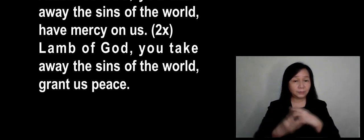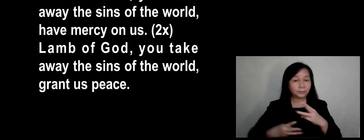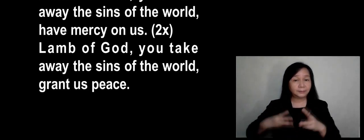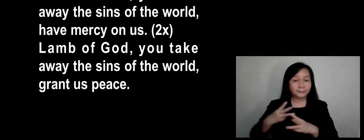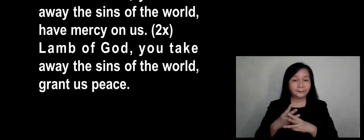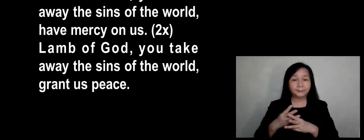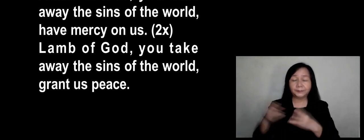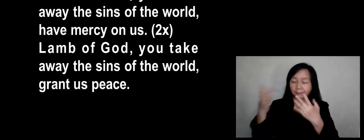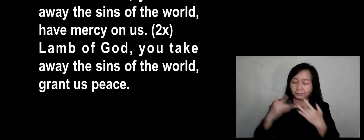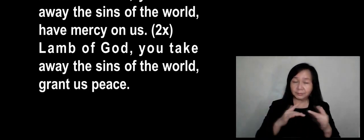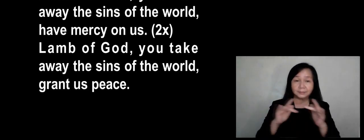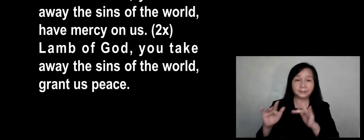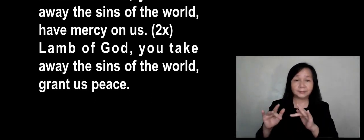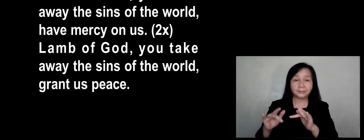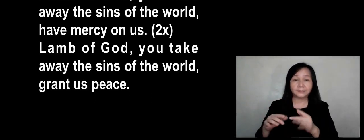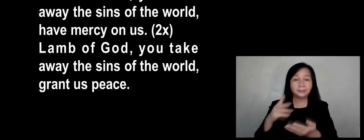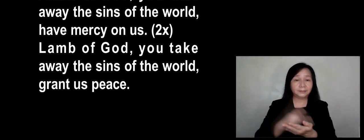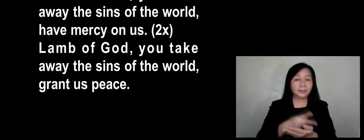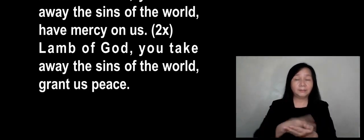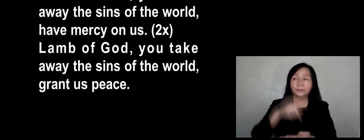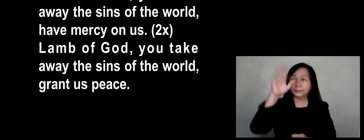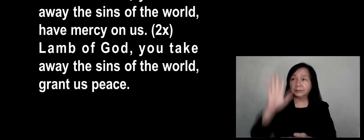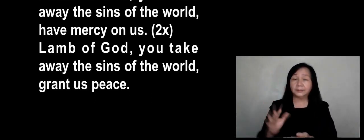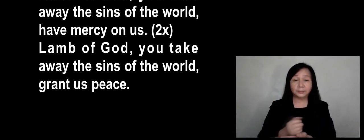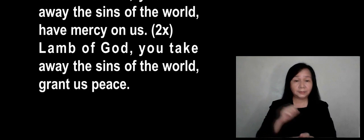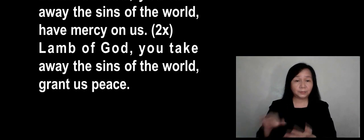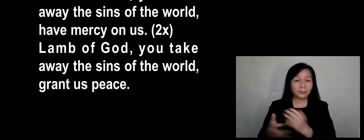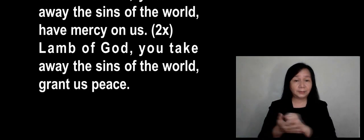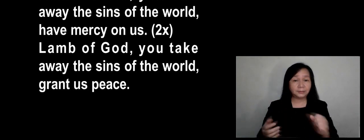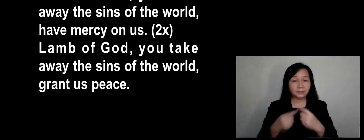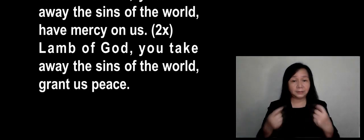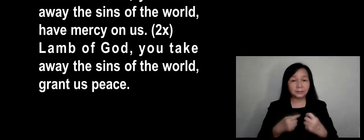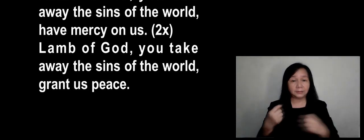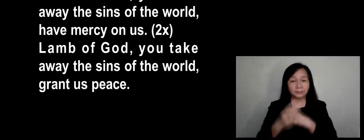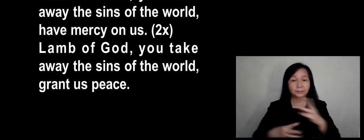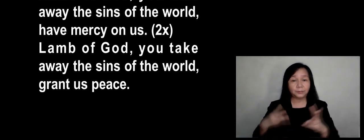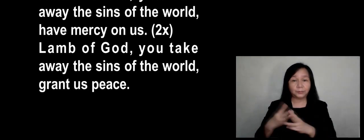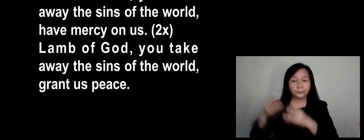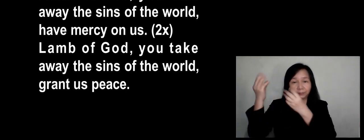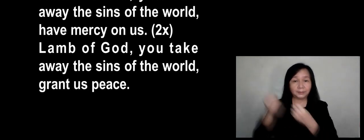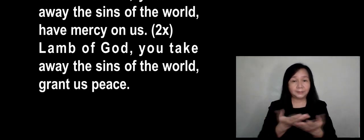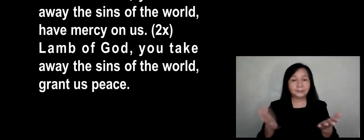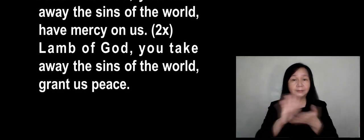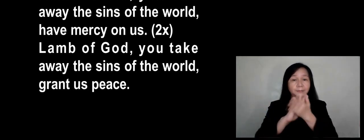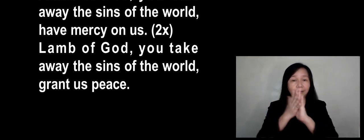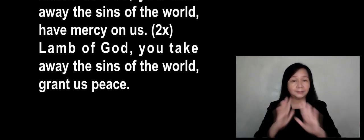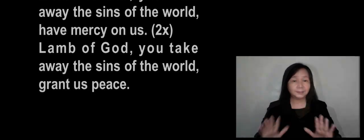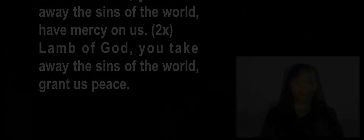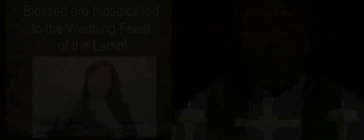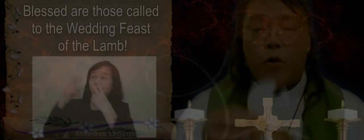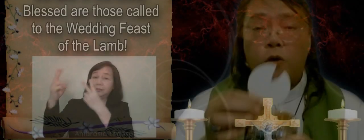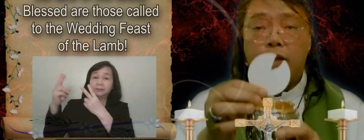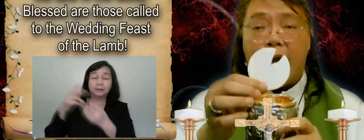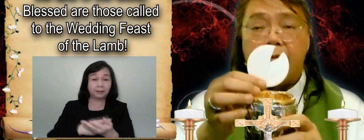sins of the world, have mercy on us. Lamb of God, who takes away the sins of the world, grant us peace.